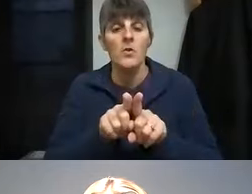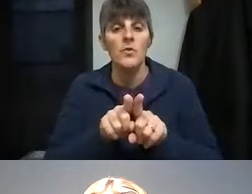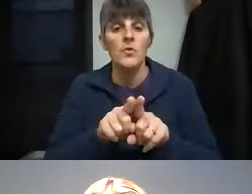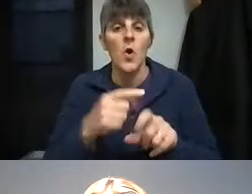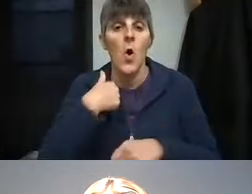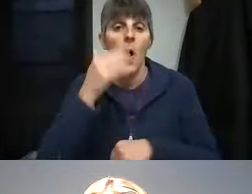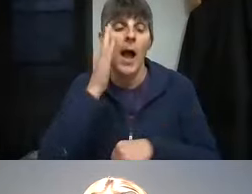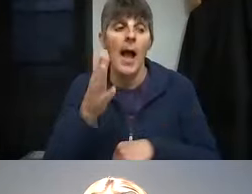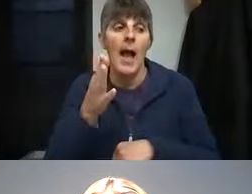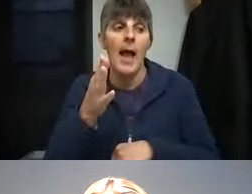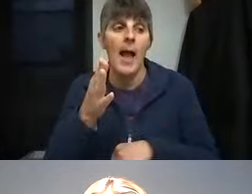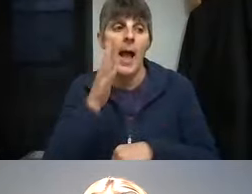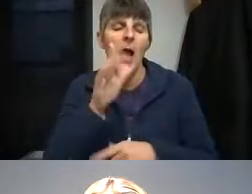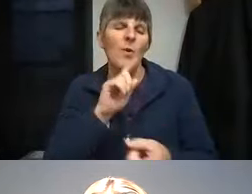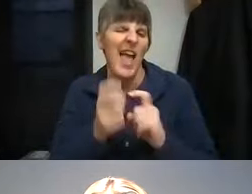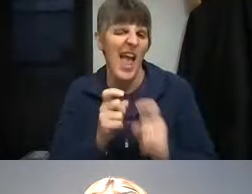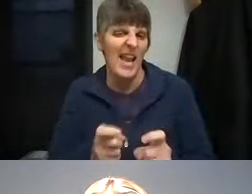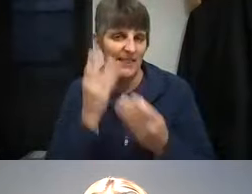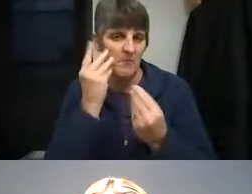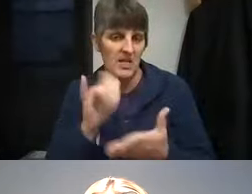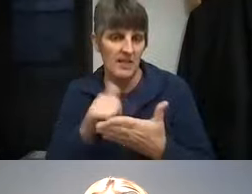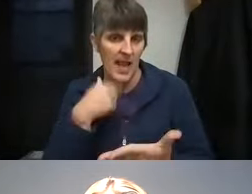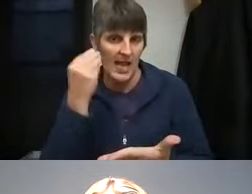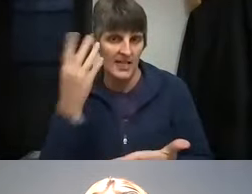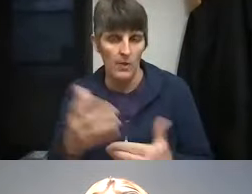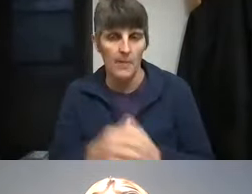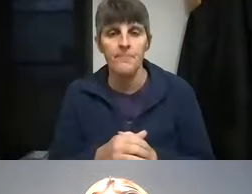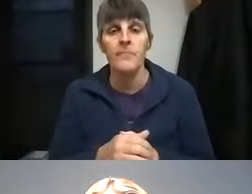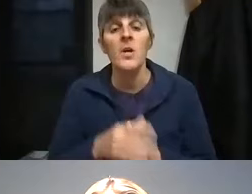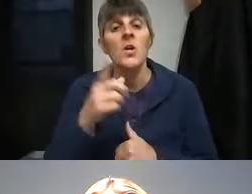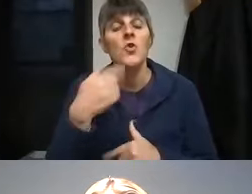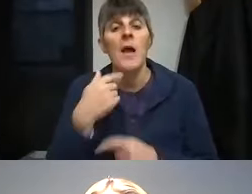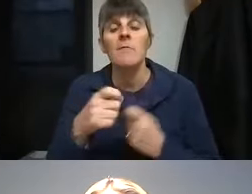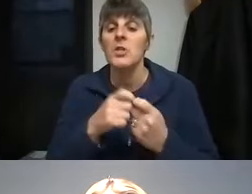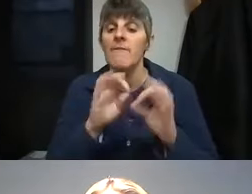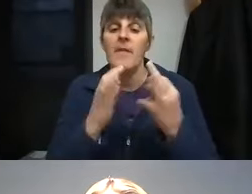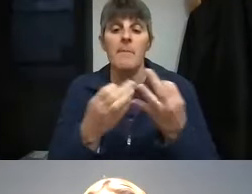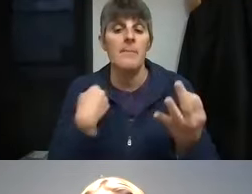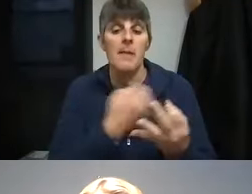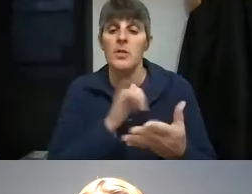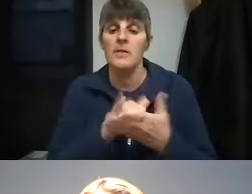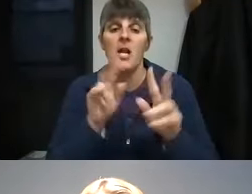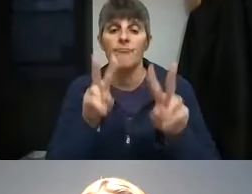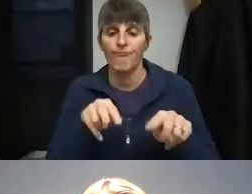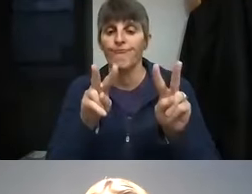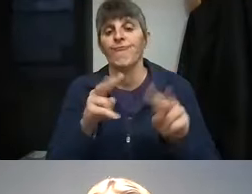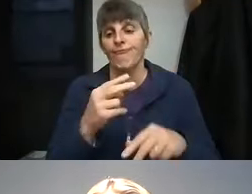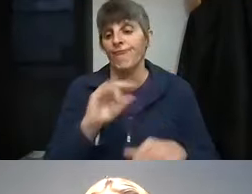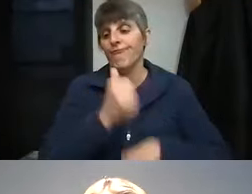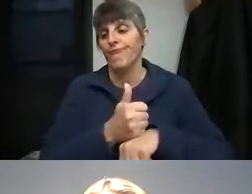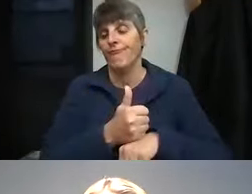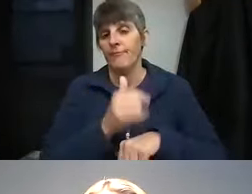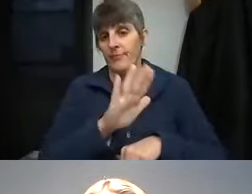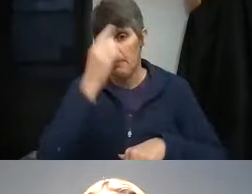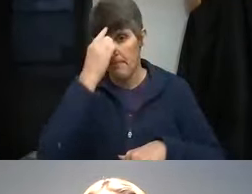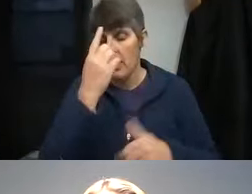would edit the information that you're telling them. You have certain family members that are judgmental and kind of stuck in their ways, and